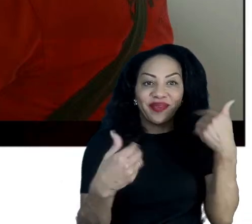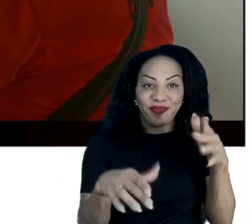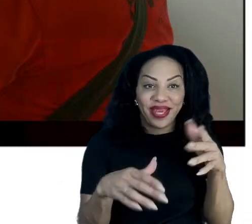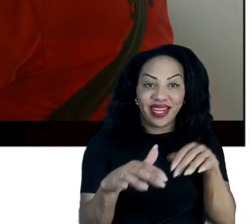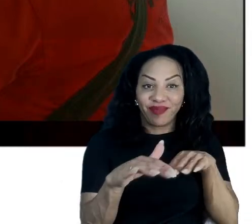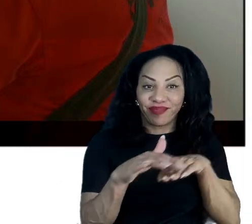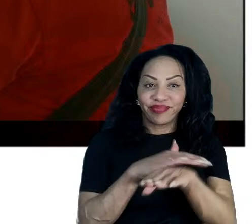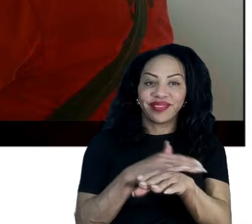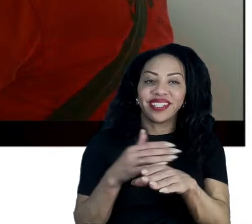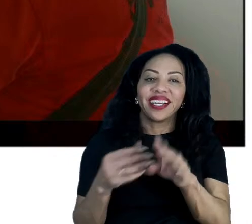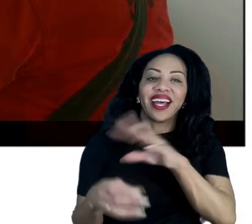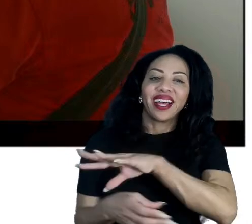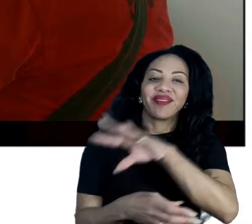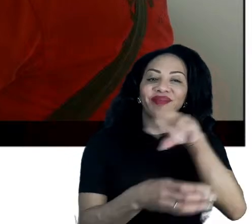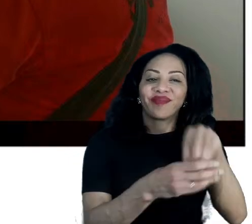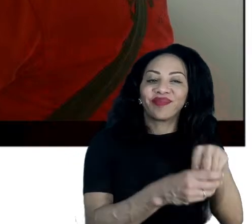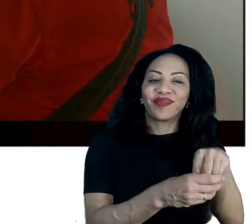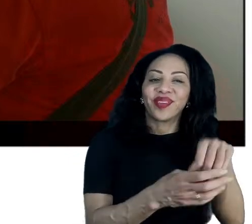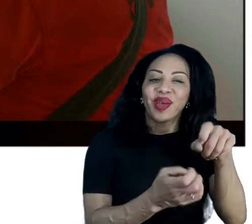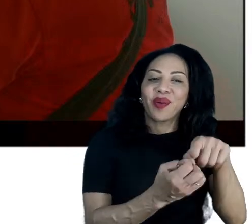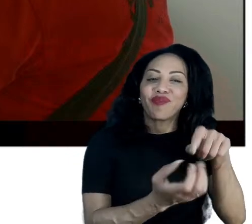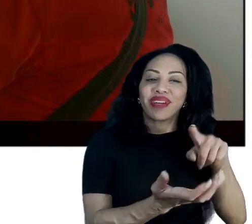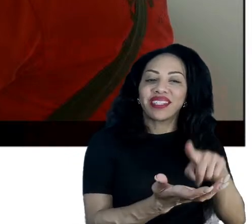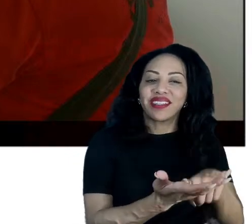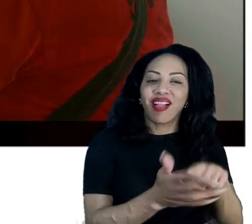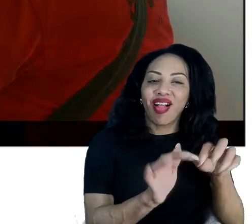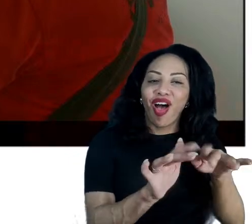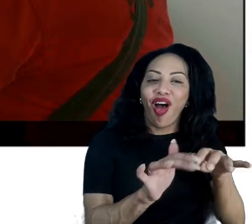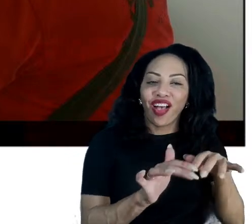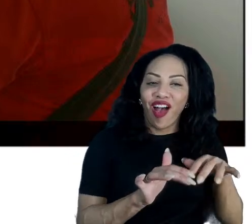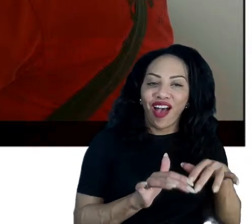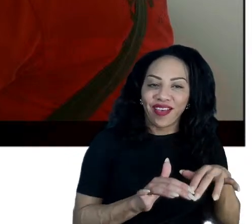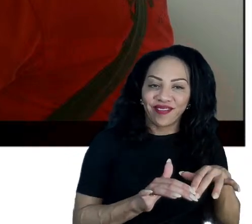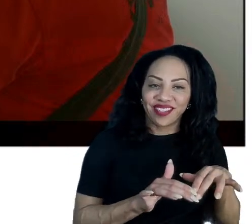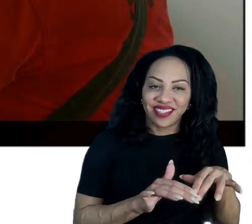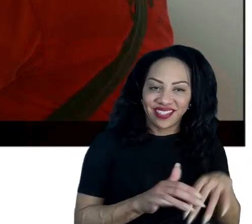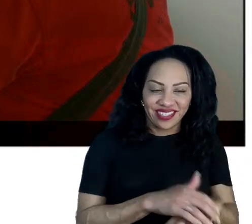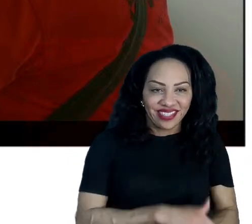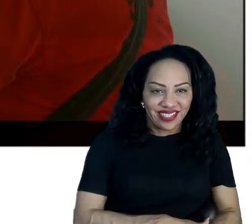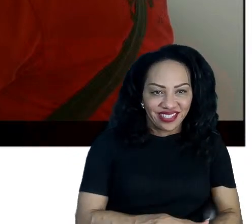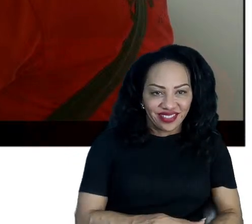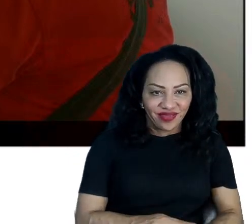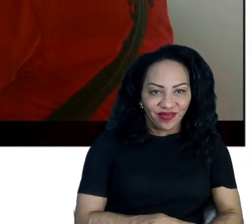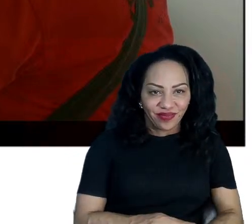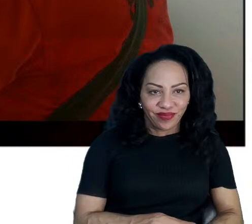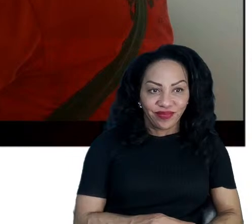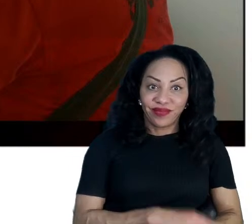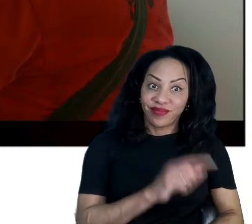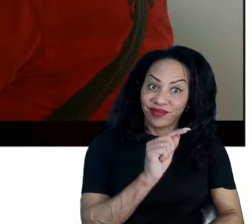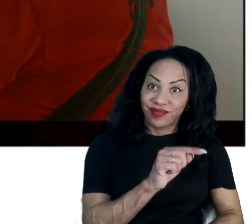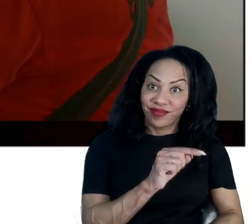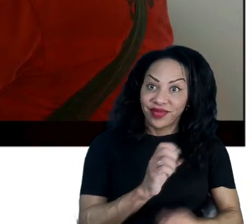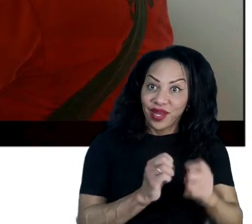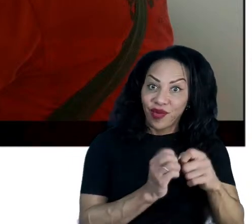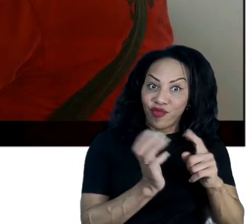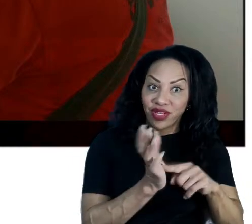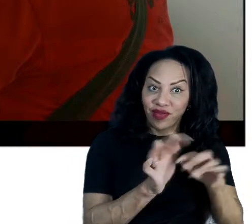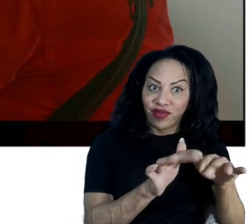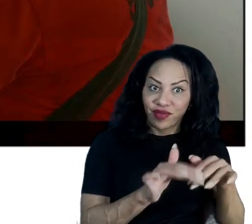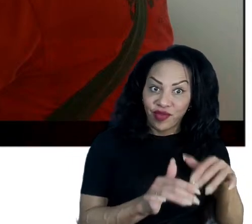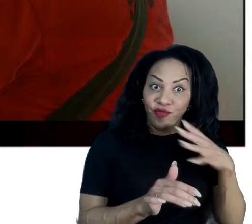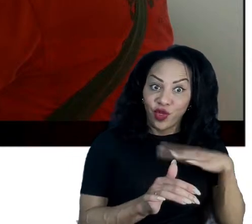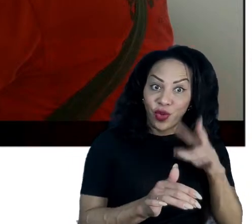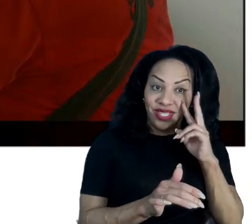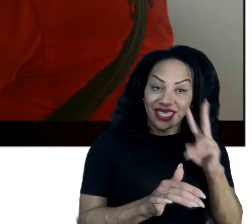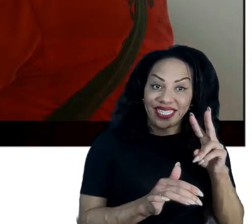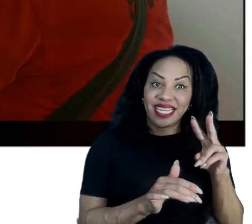and I deposit it in the archives. And so at Bristol Archives, if you want to see the fax print from that performance, the